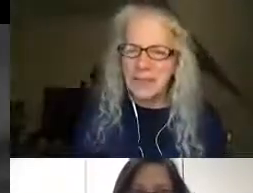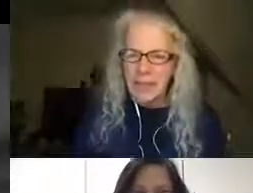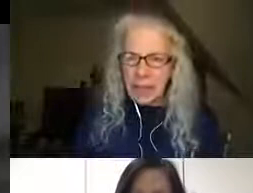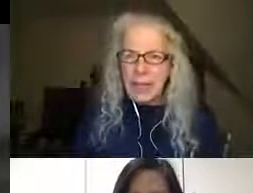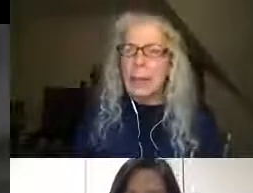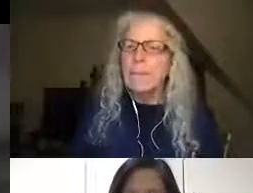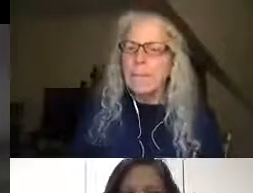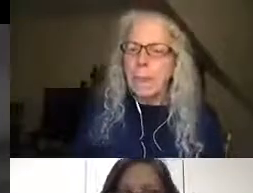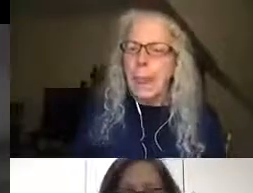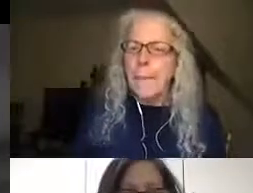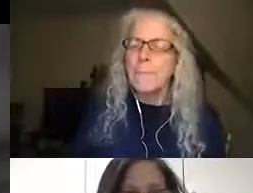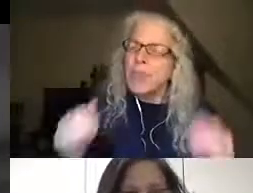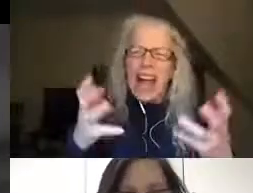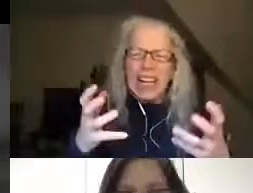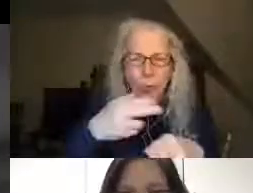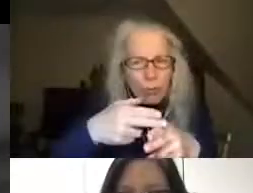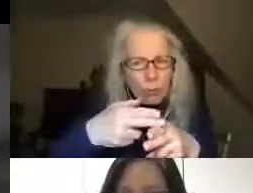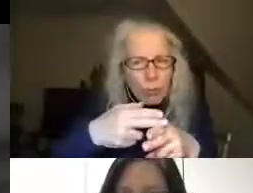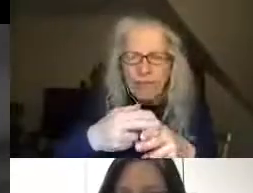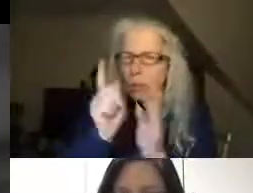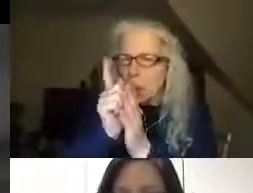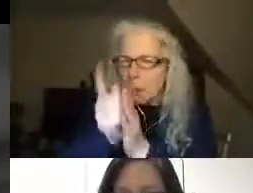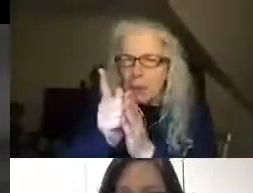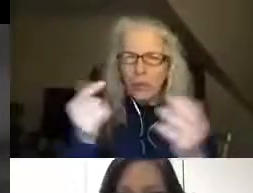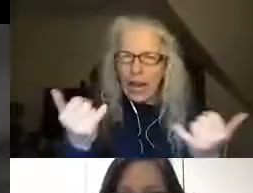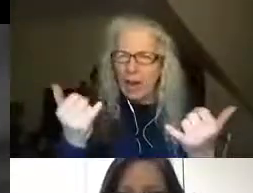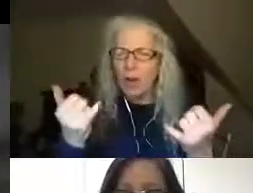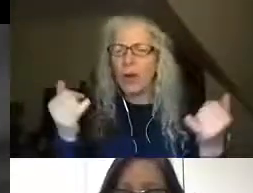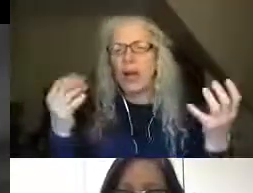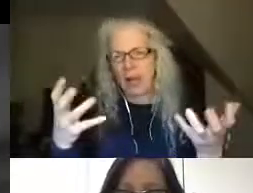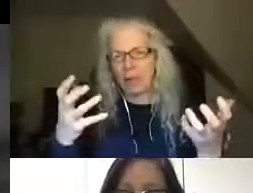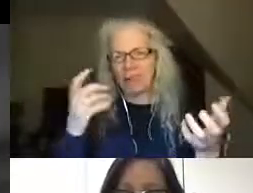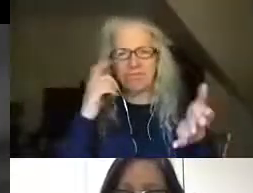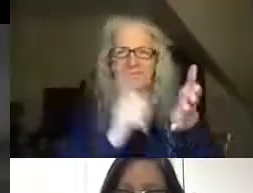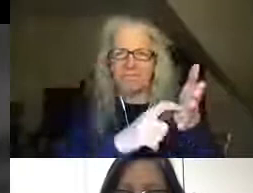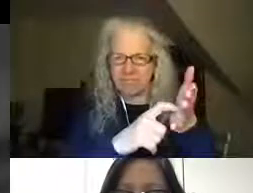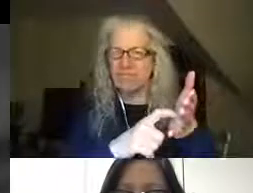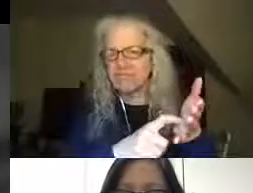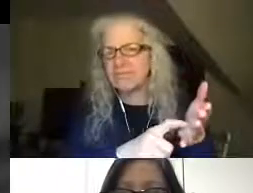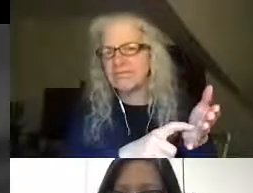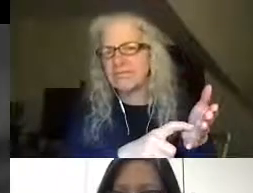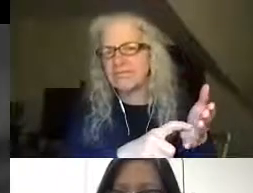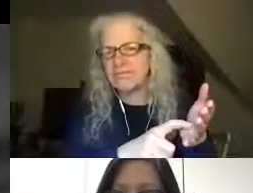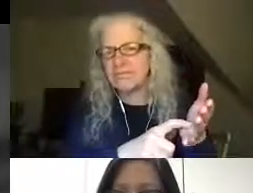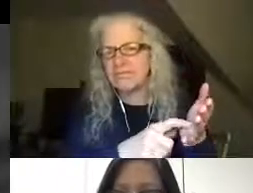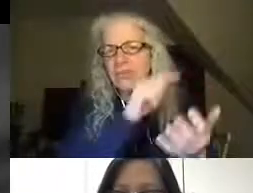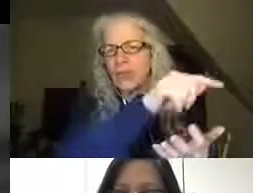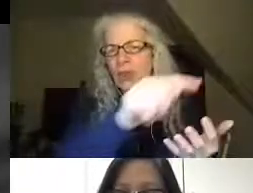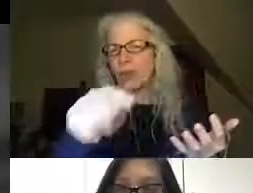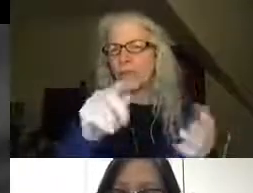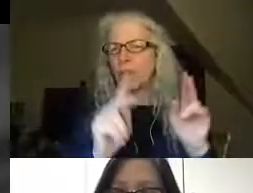Christine. Sure. I just wanted to take a brief moment to recognize those folks who